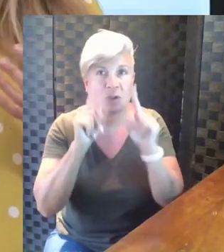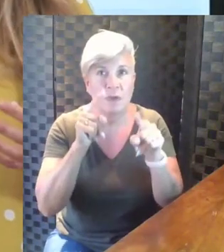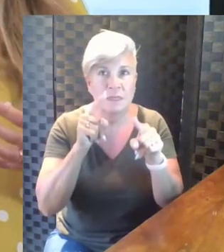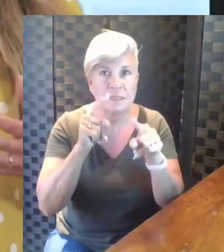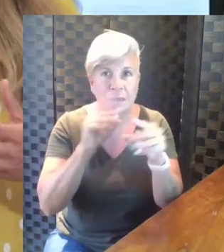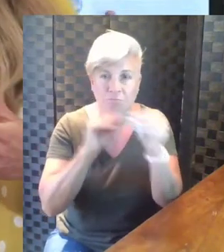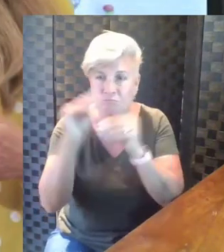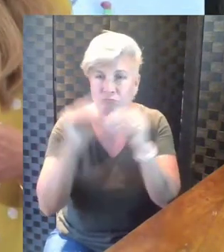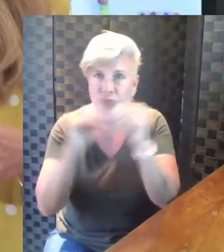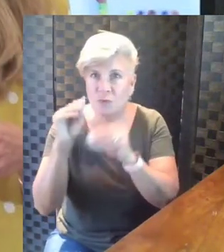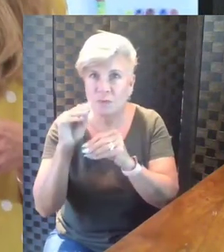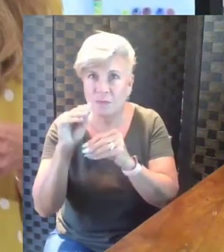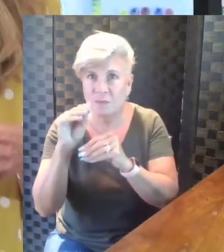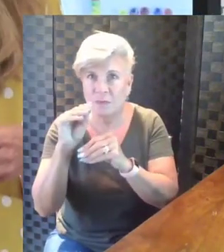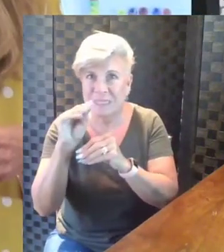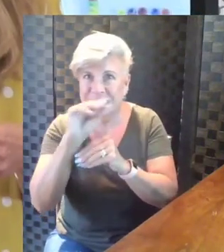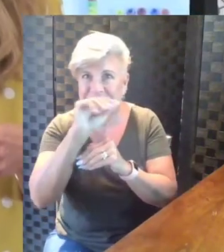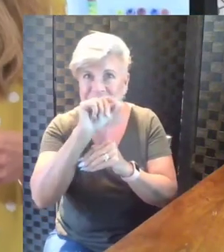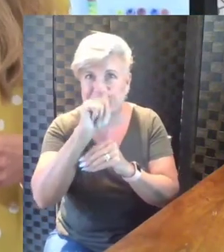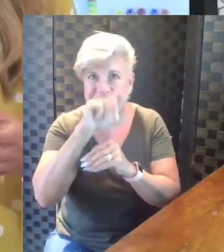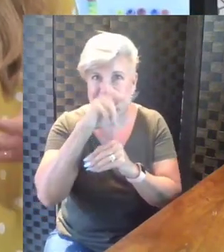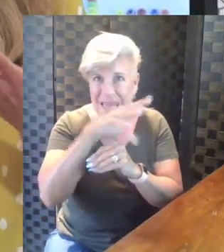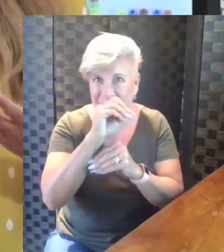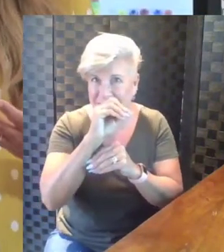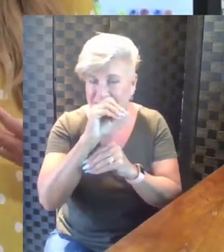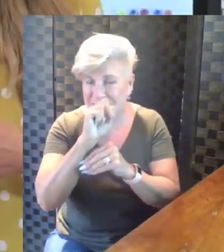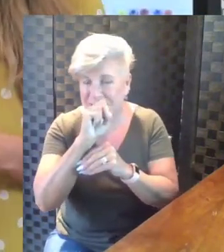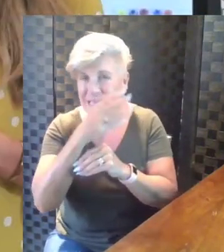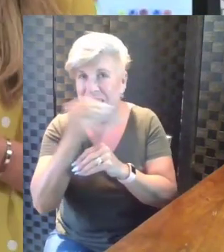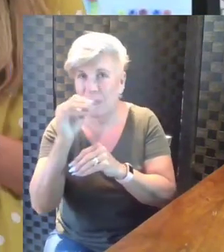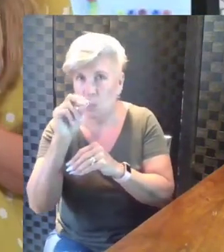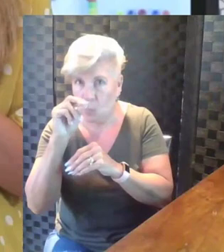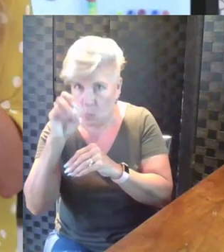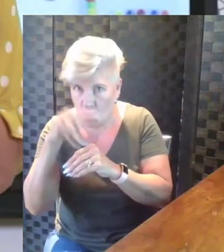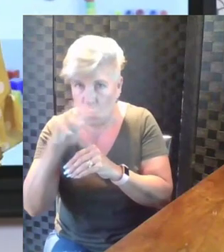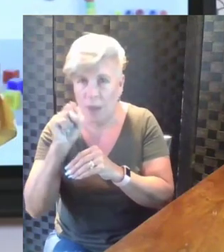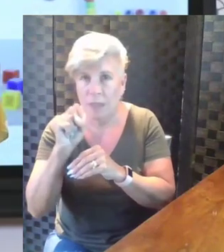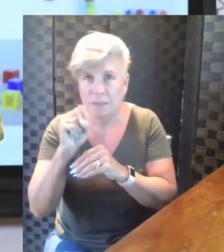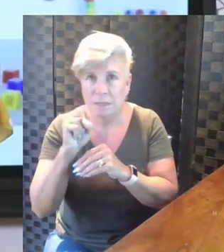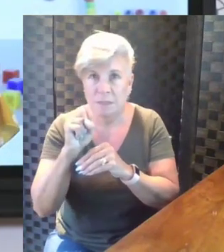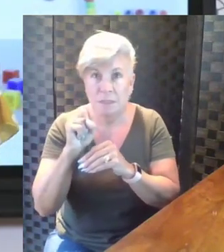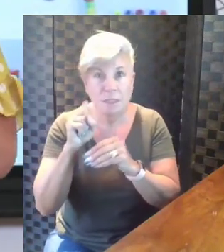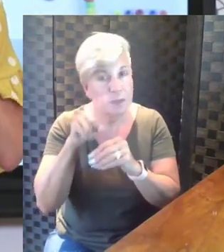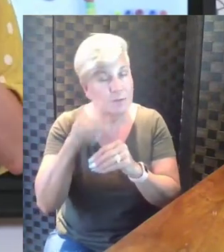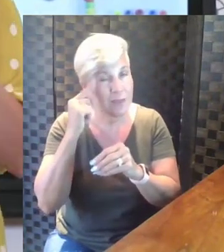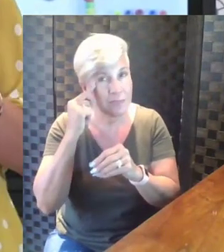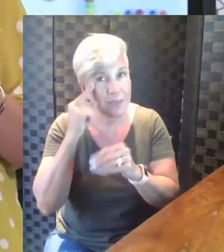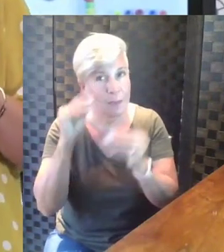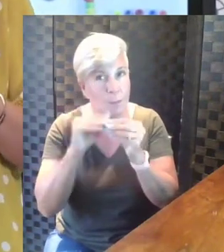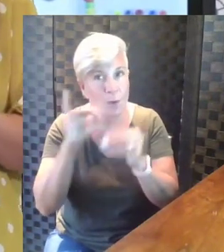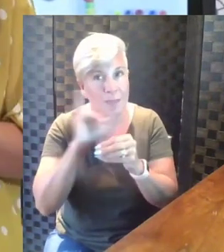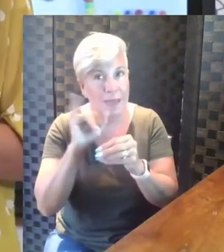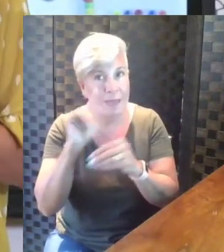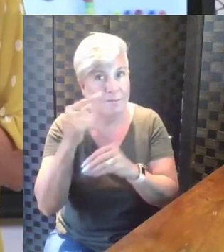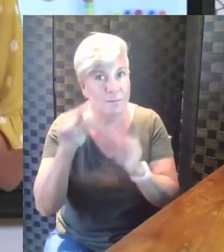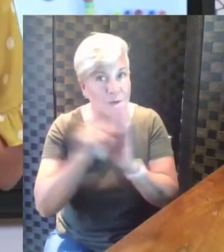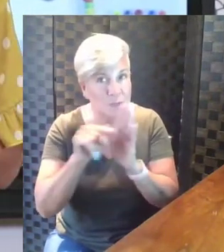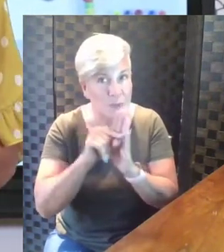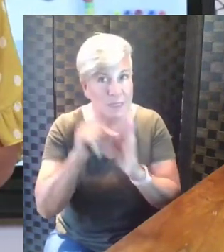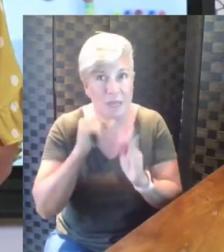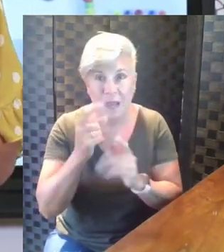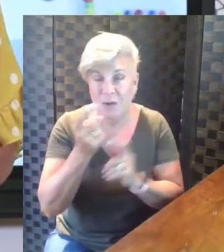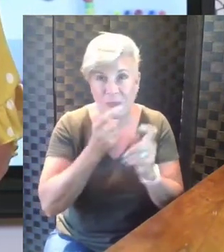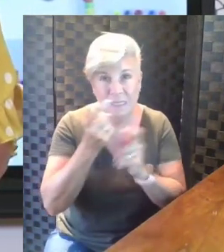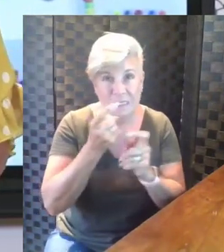and actually manipulate tens and ones by dragging them, so you can be building numbers. It will push you to think more like a first grader, so it won't be